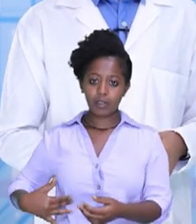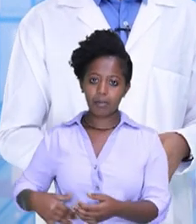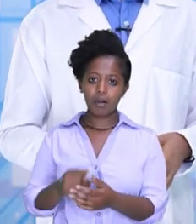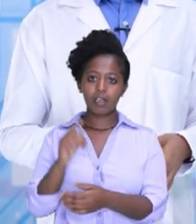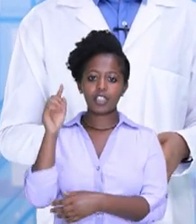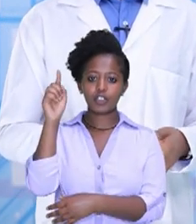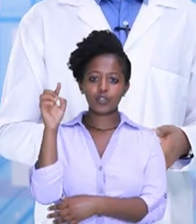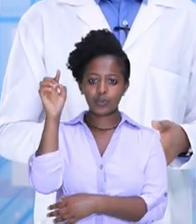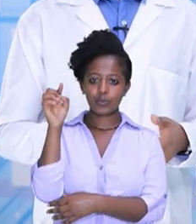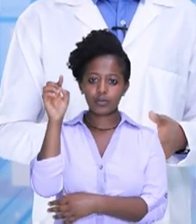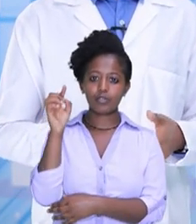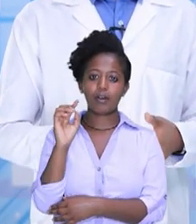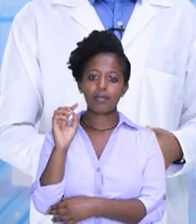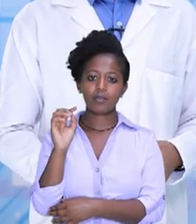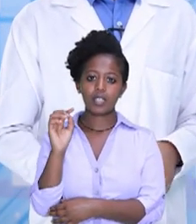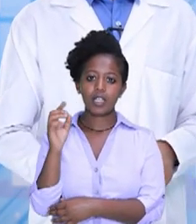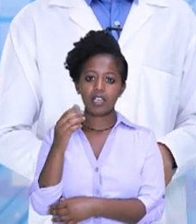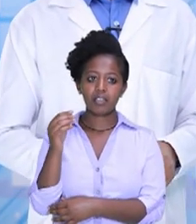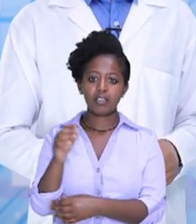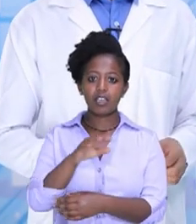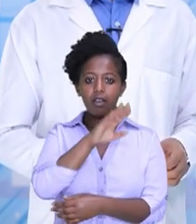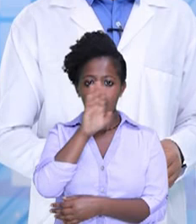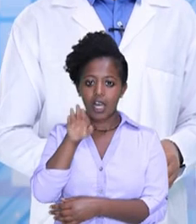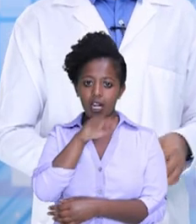giraffe, and elephants.